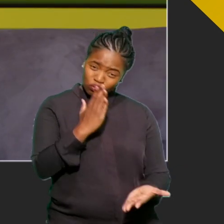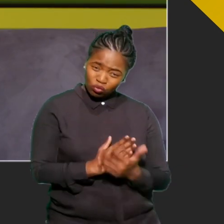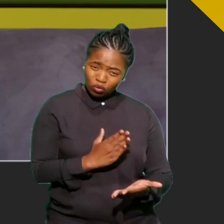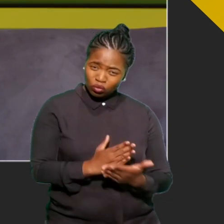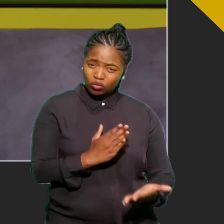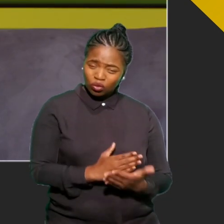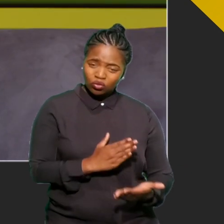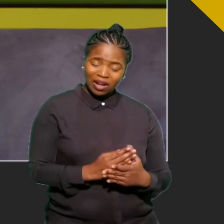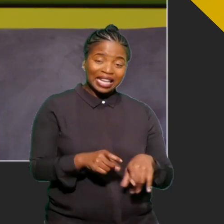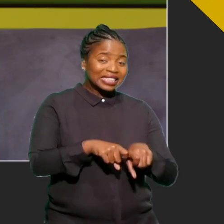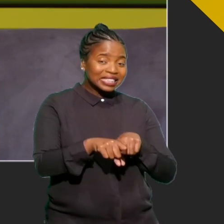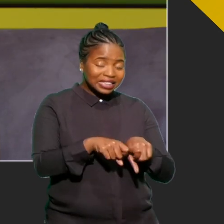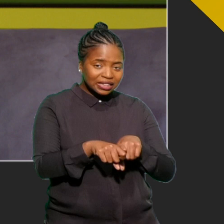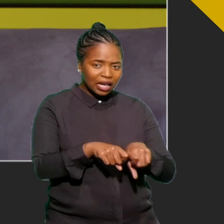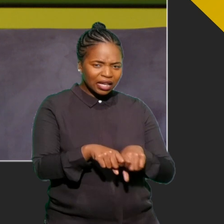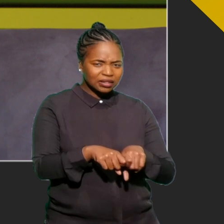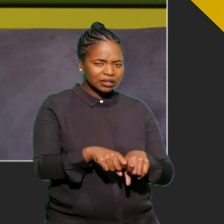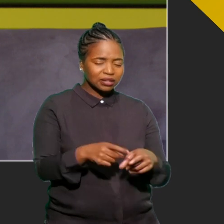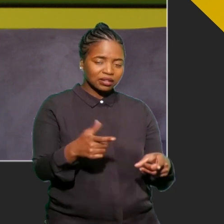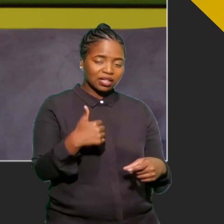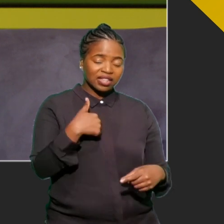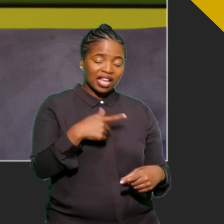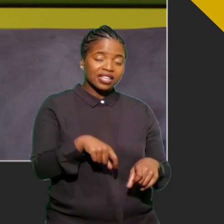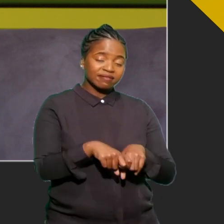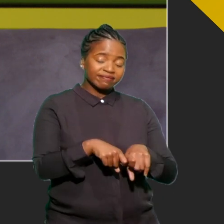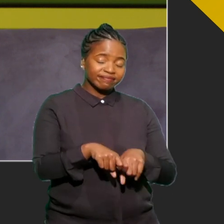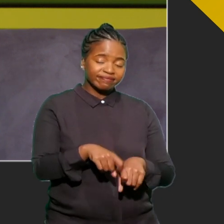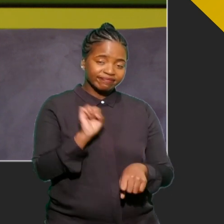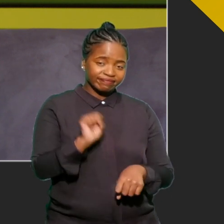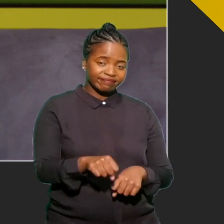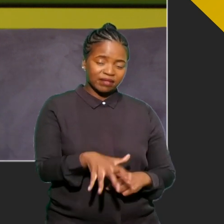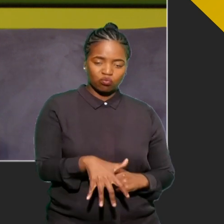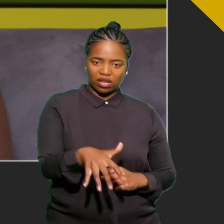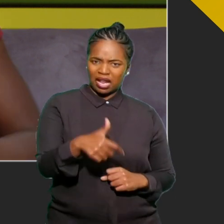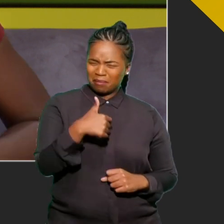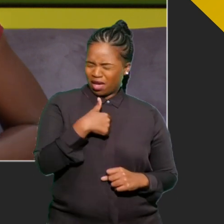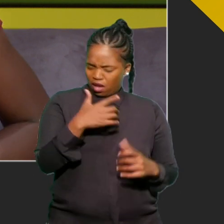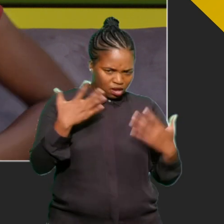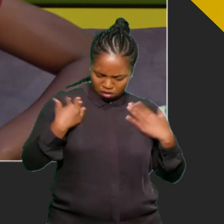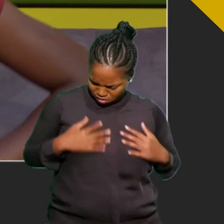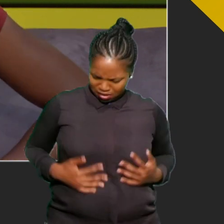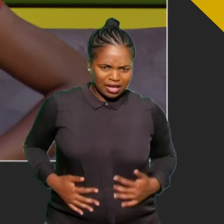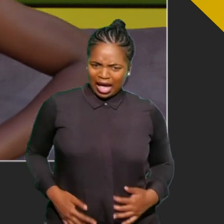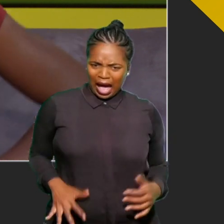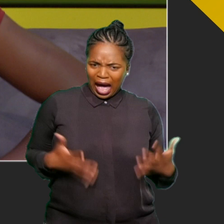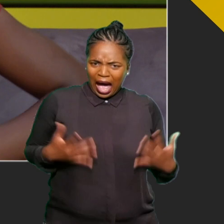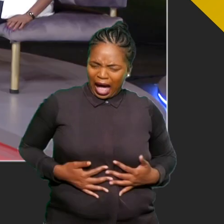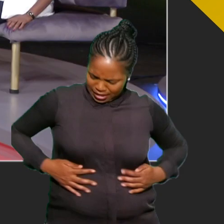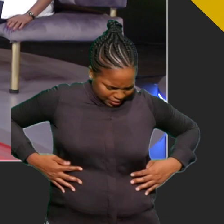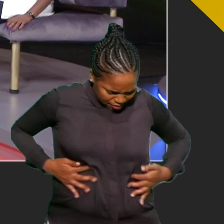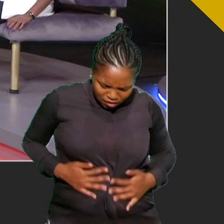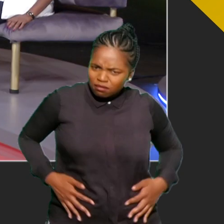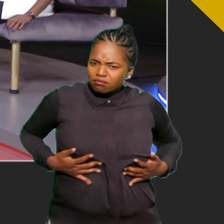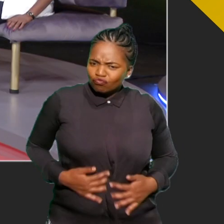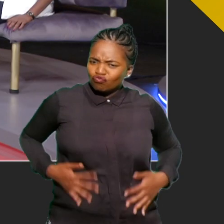What we talk about test the pill. So I went test that my lord get pregnant, and I got happy because I got charm because I did a soccer rhyme and I